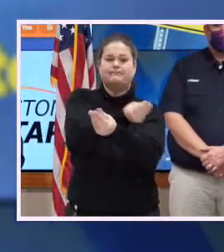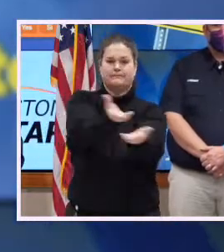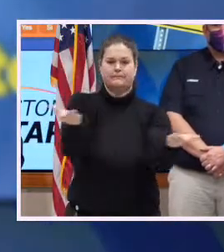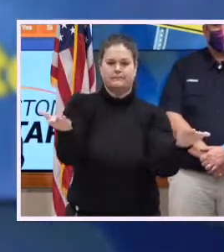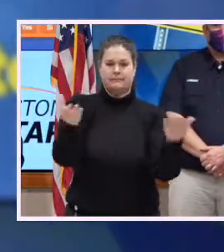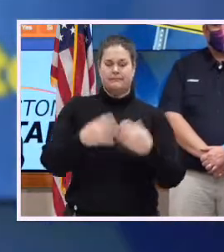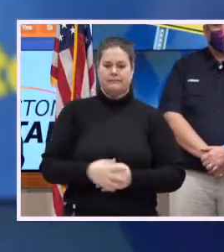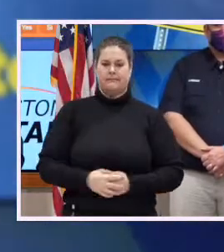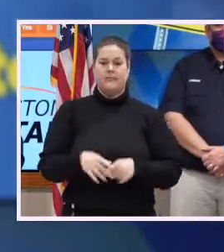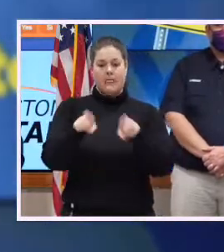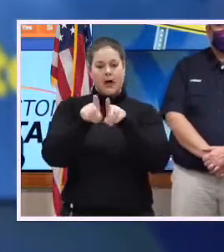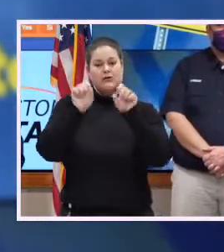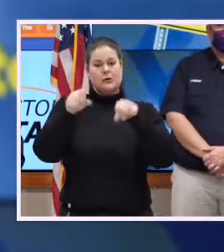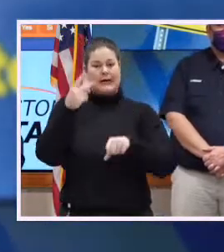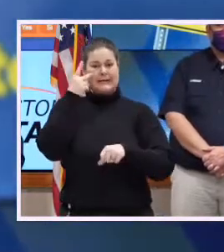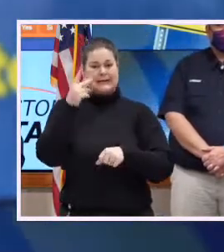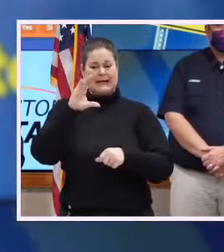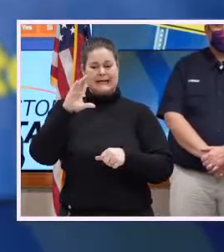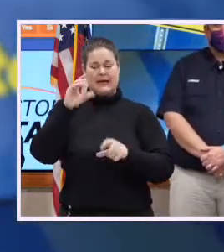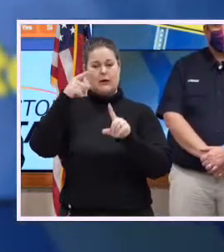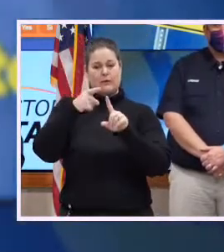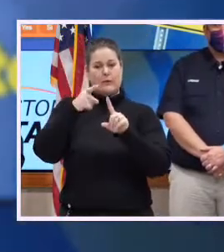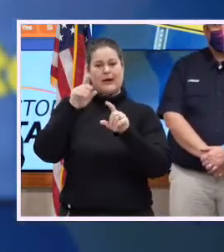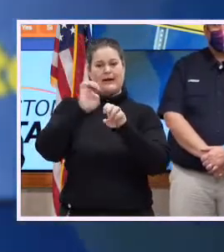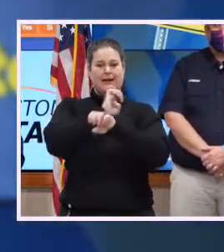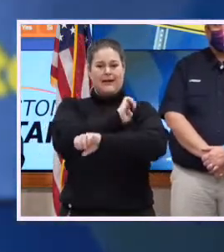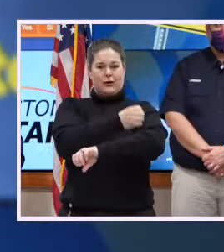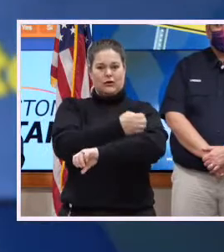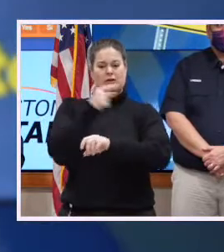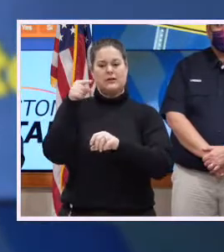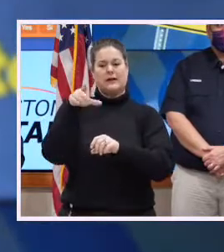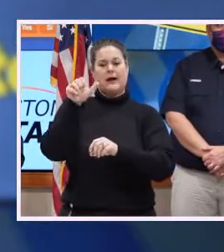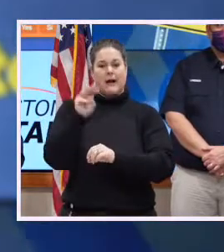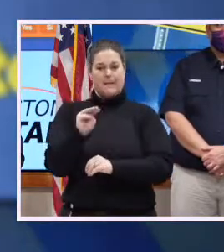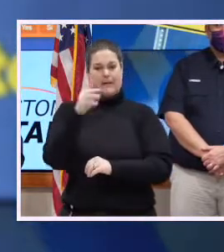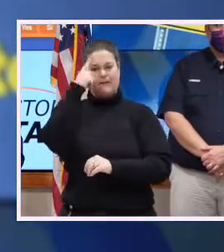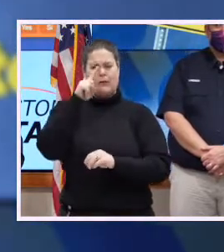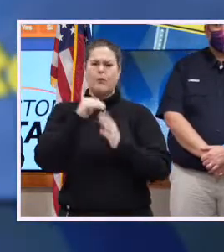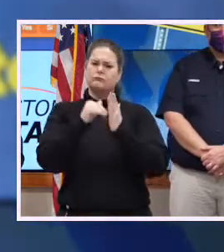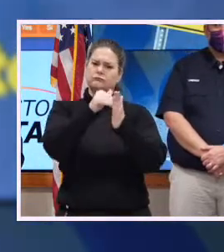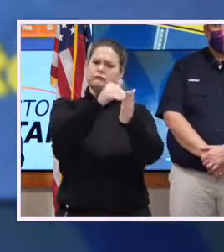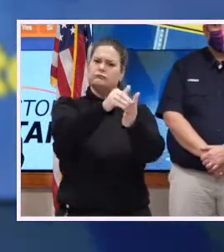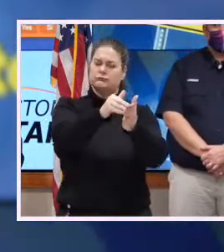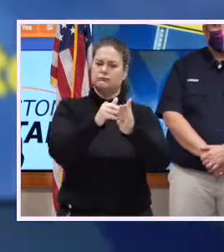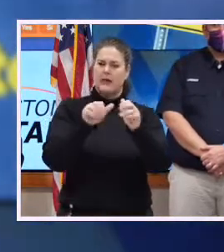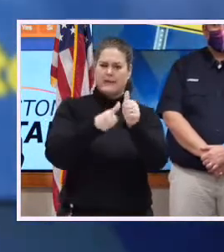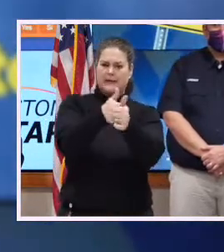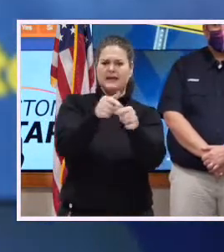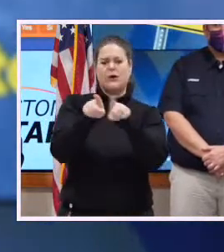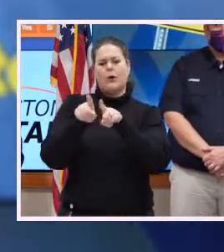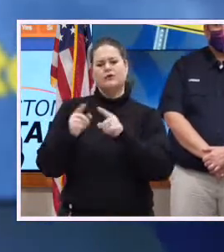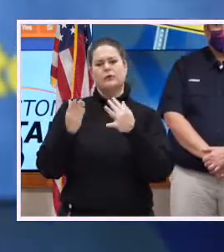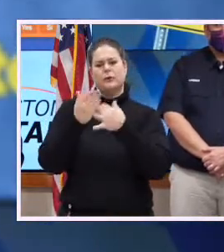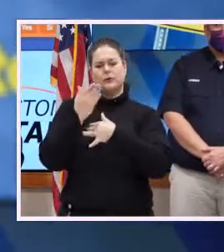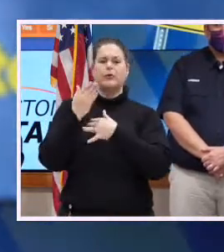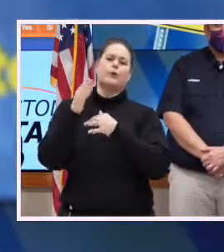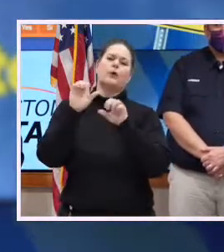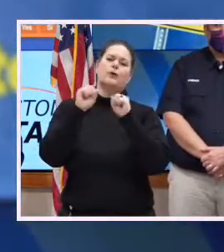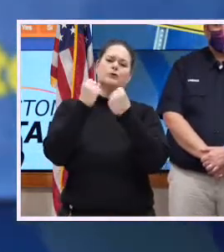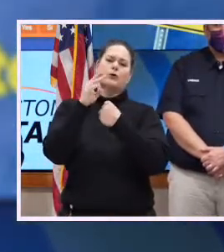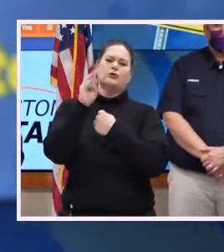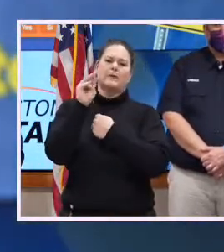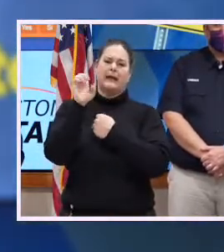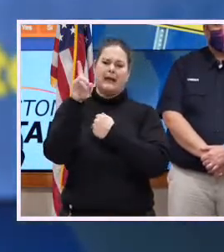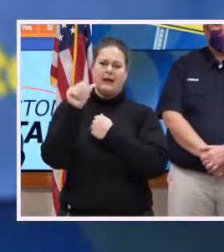website, centerpointenergy.com, for more frequent updates, as well as through social media. We may not